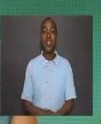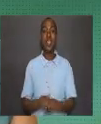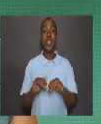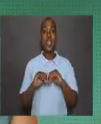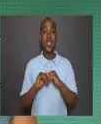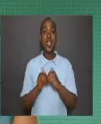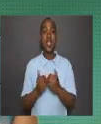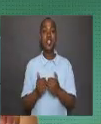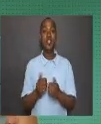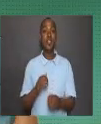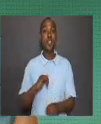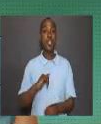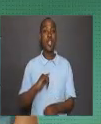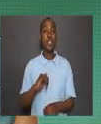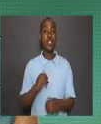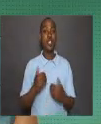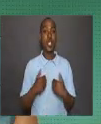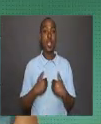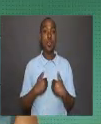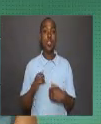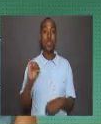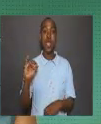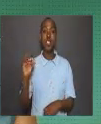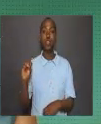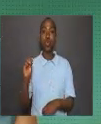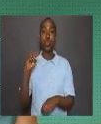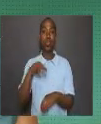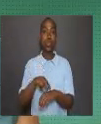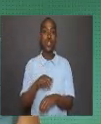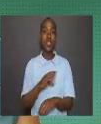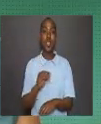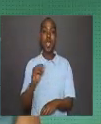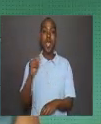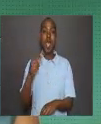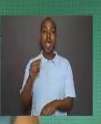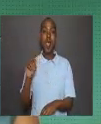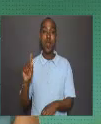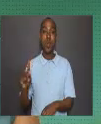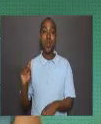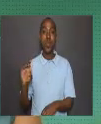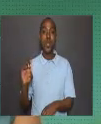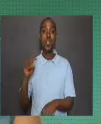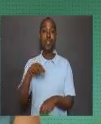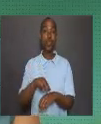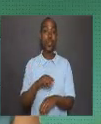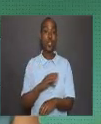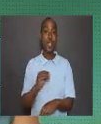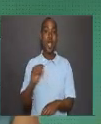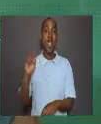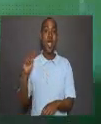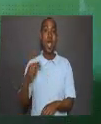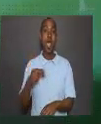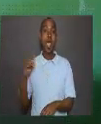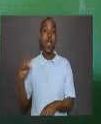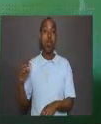are related to isotonic, hypotonic, and hypertonic solutions.